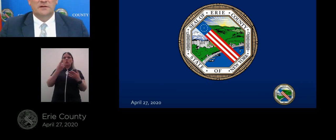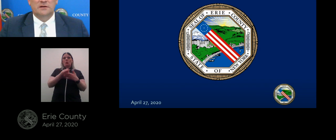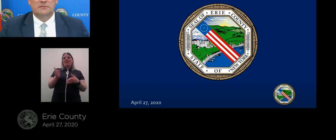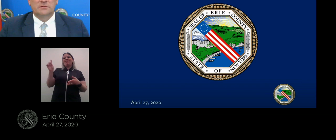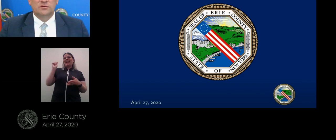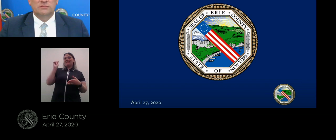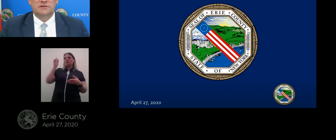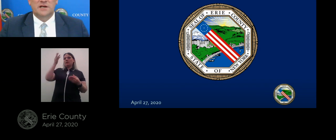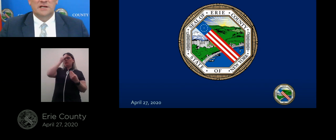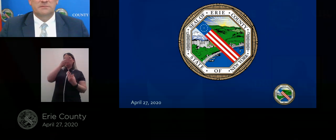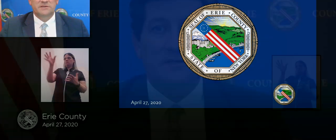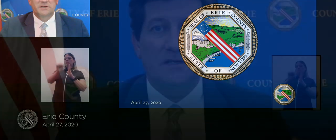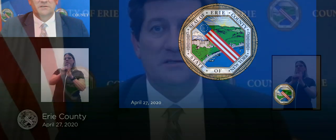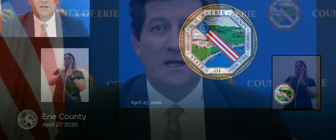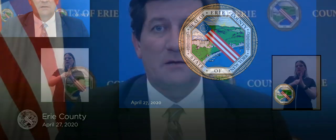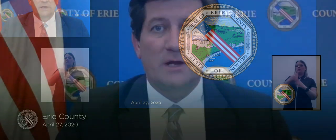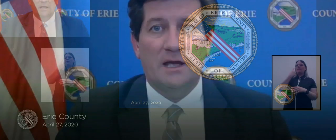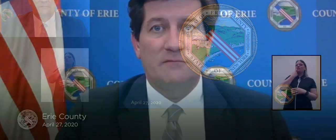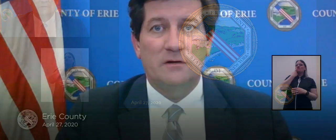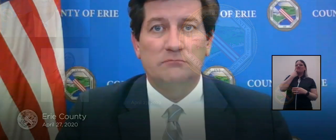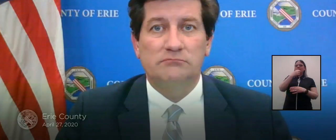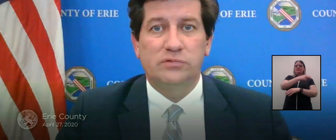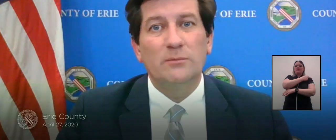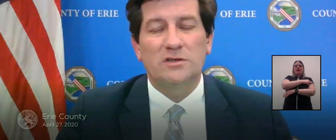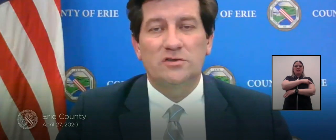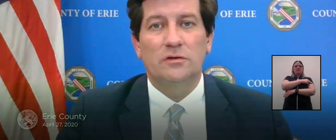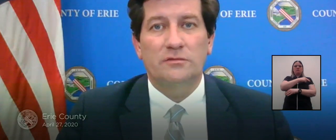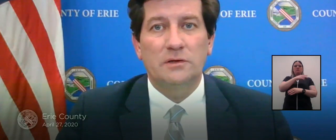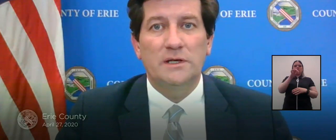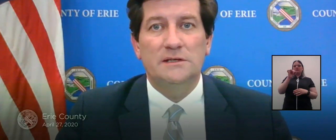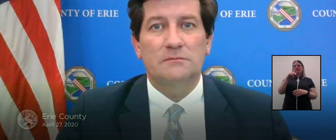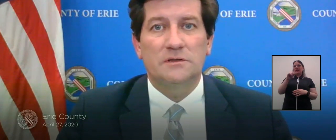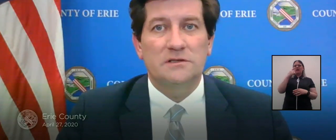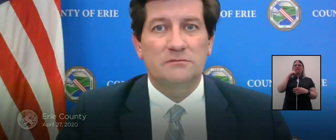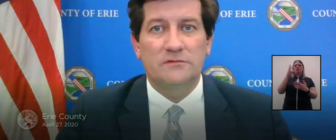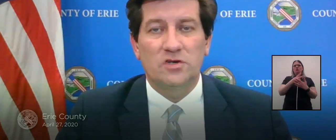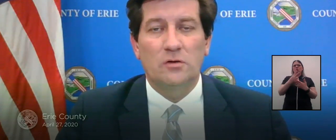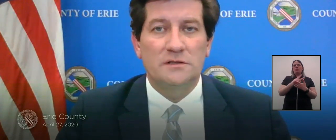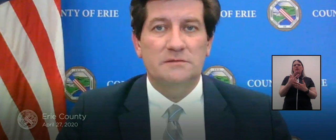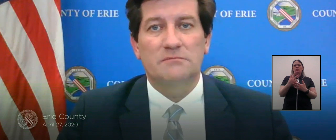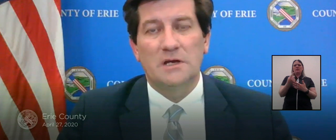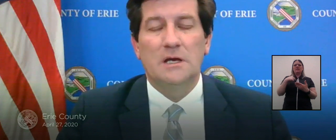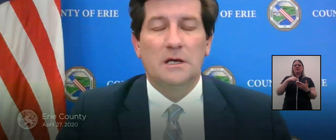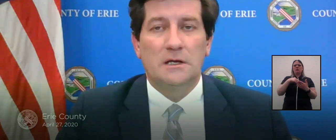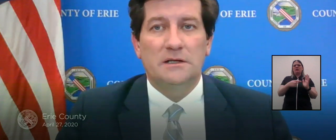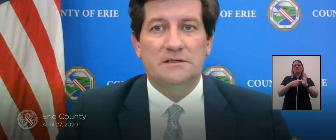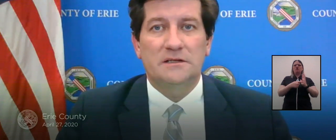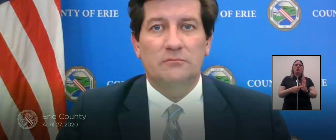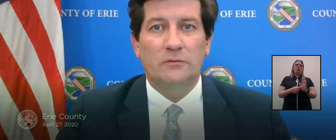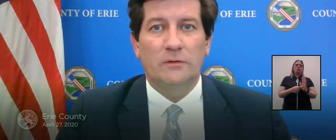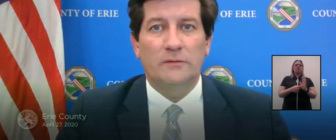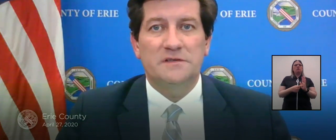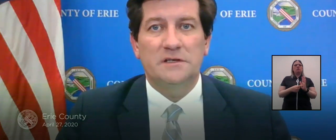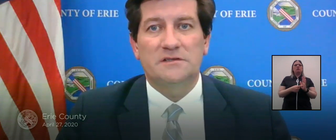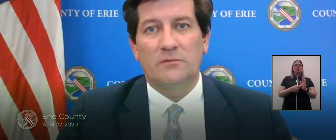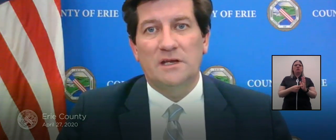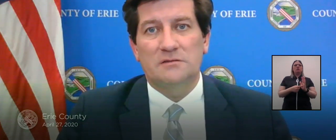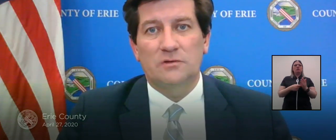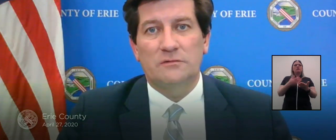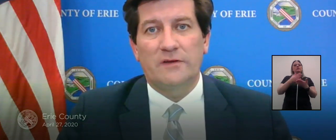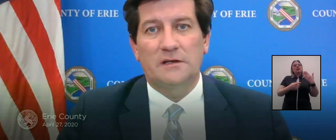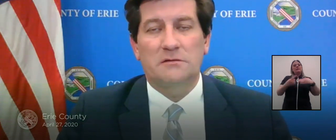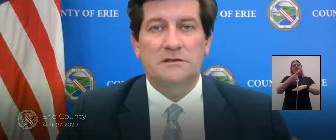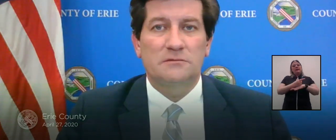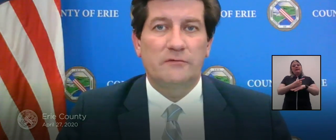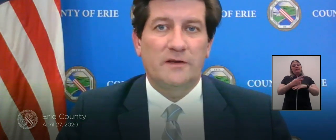based on the most recent hospitalization data we had for pretty much 2 to 3 weeks, which, as we've shown, is we've seen some days in